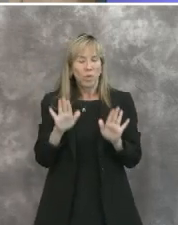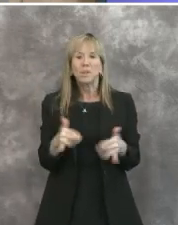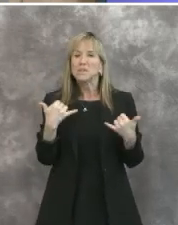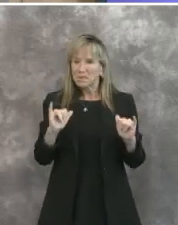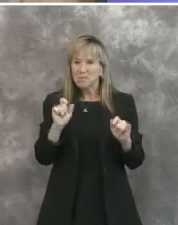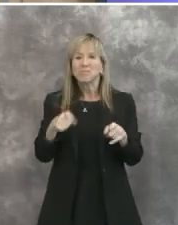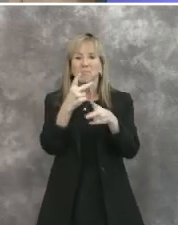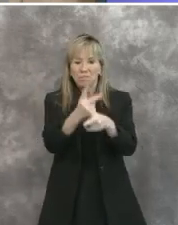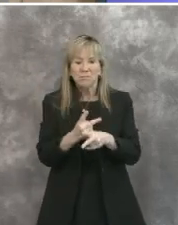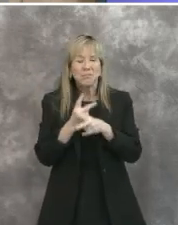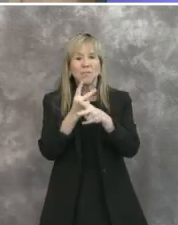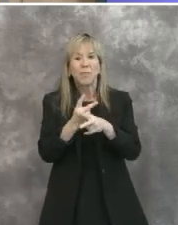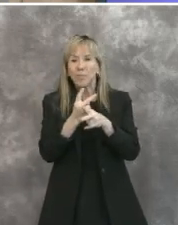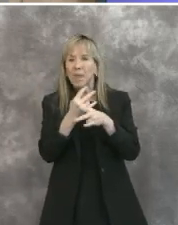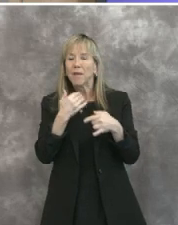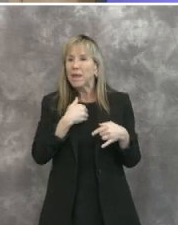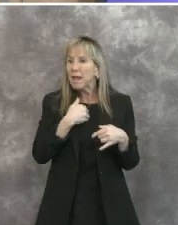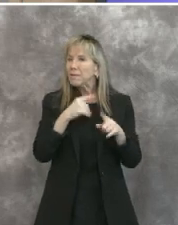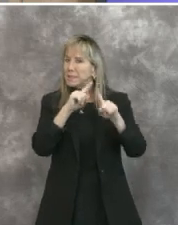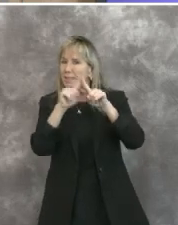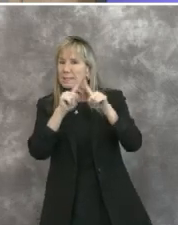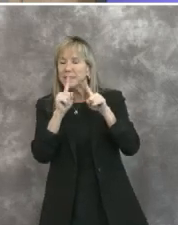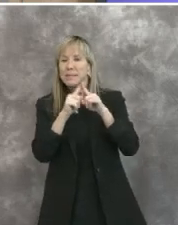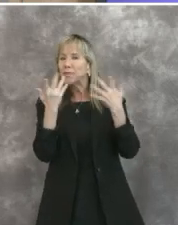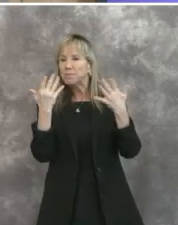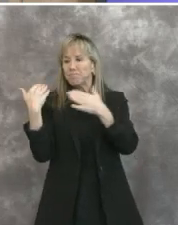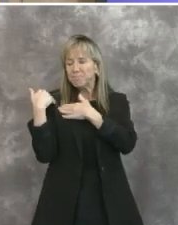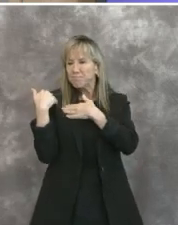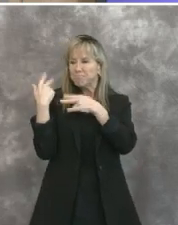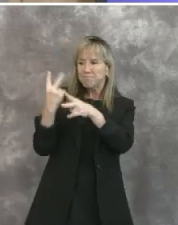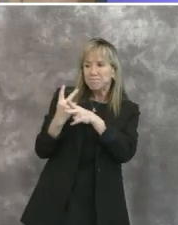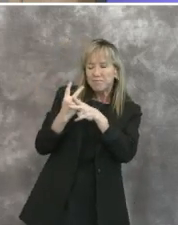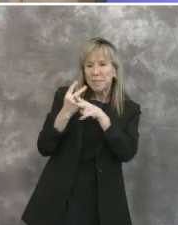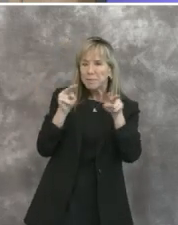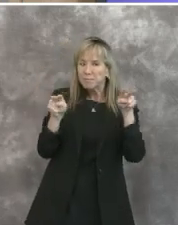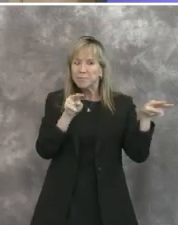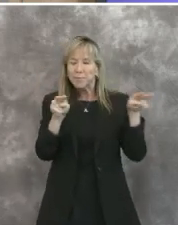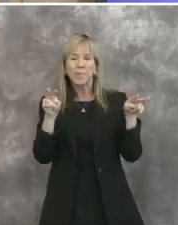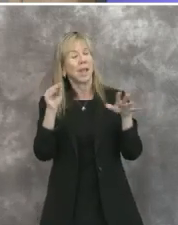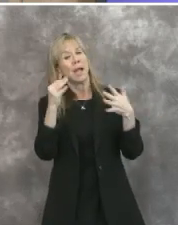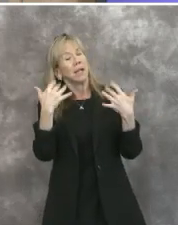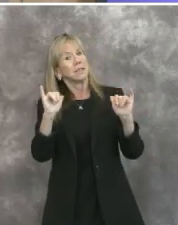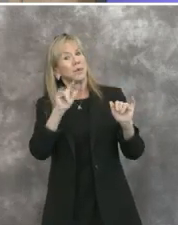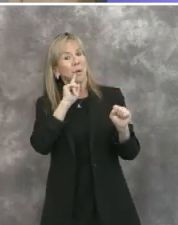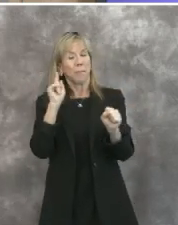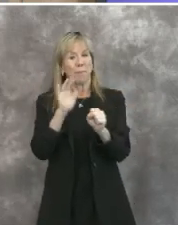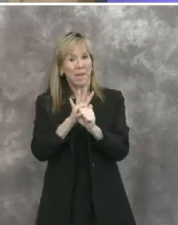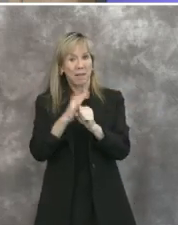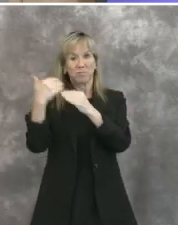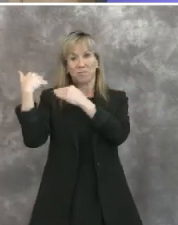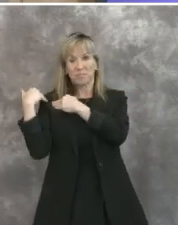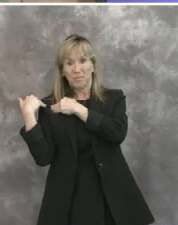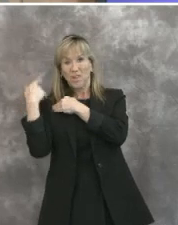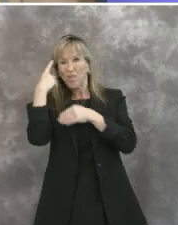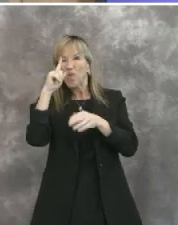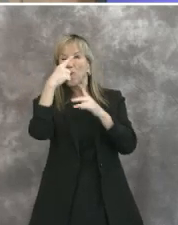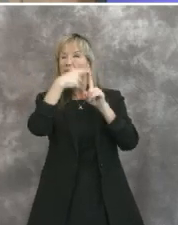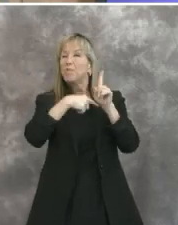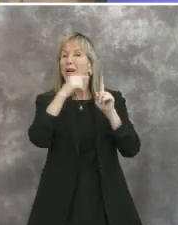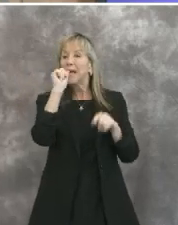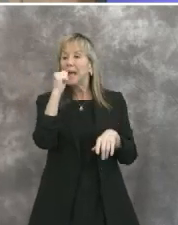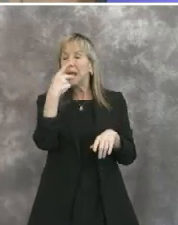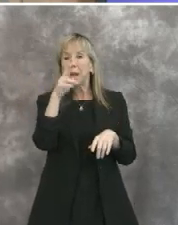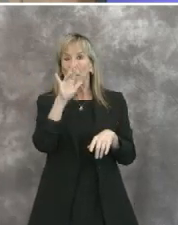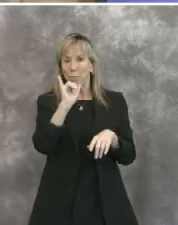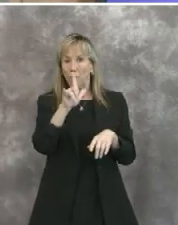tremendous restraint, exercise tremendous responsibility, and take that same level of commitment we took in the month of April around